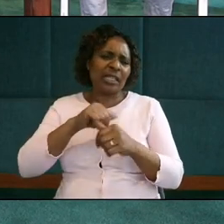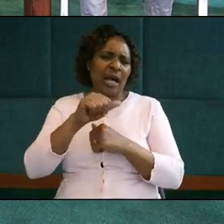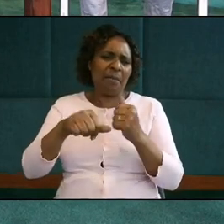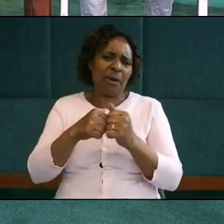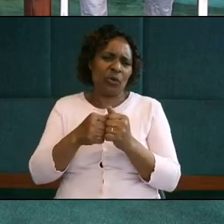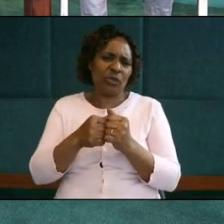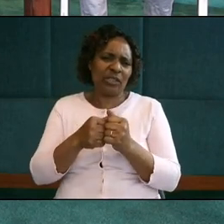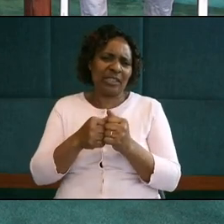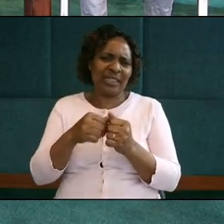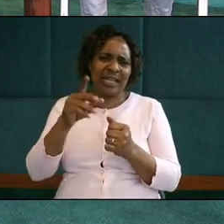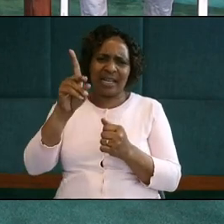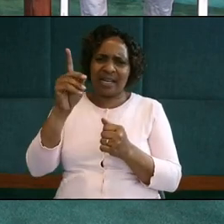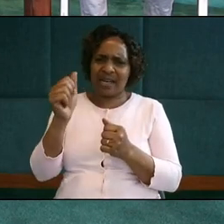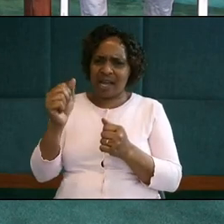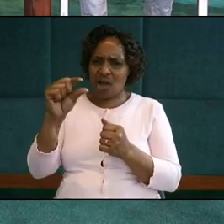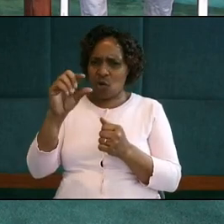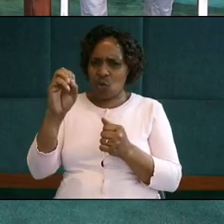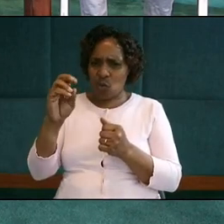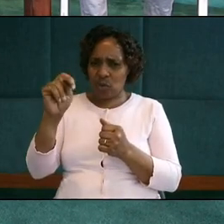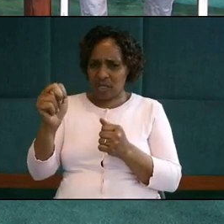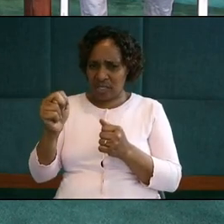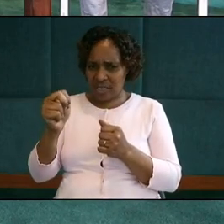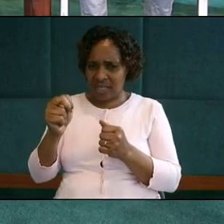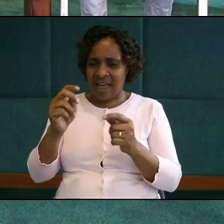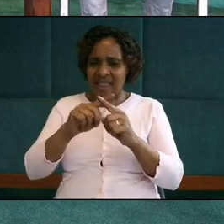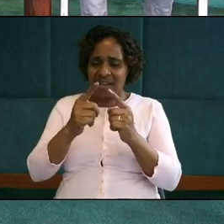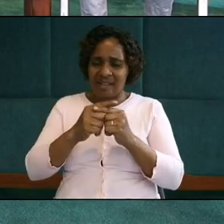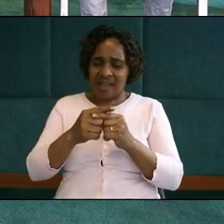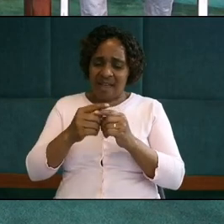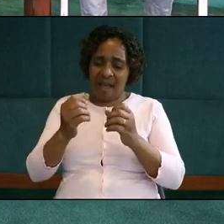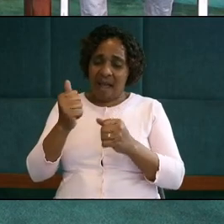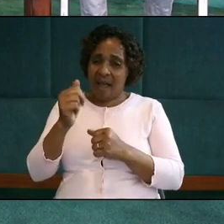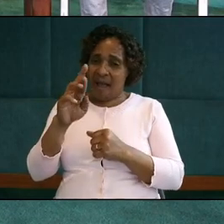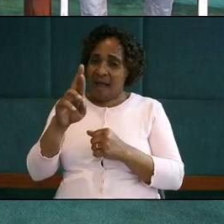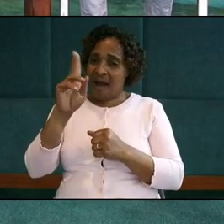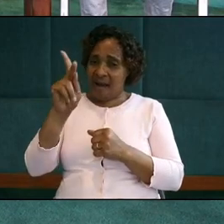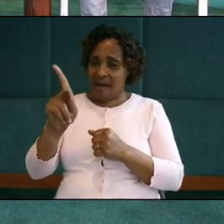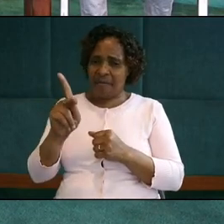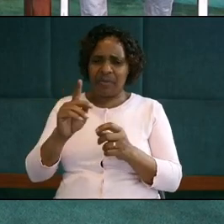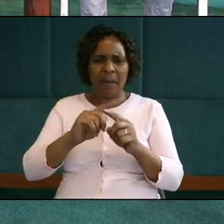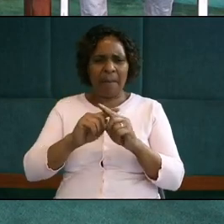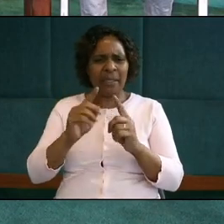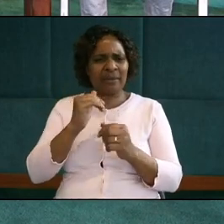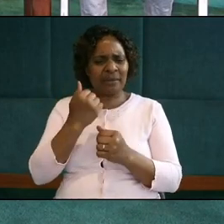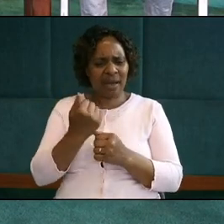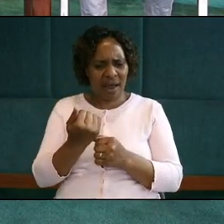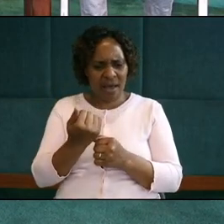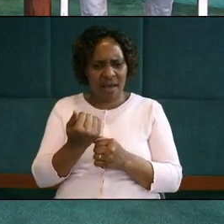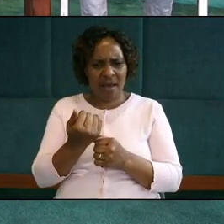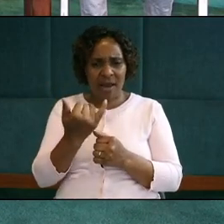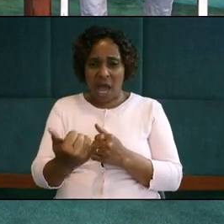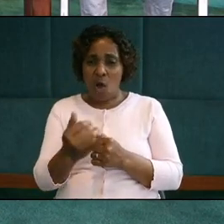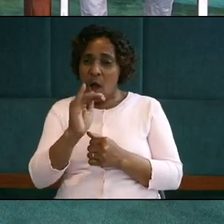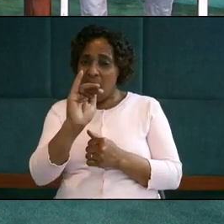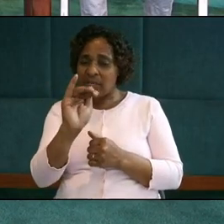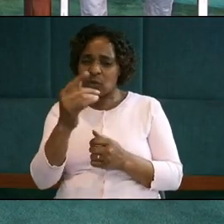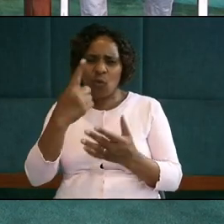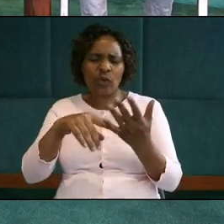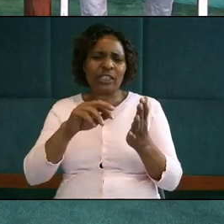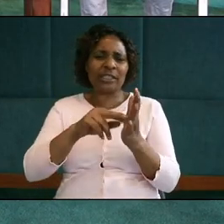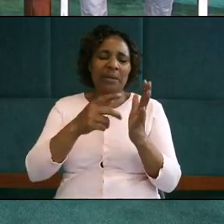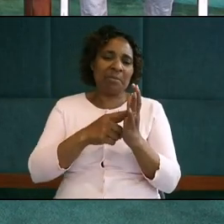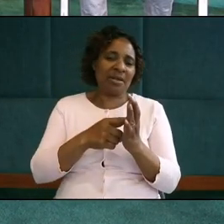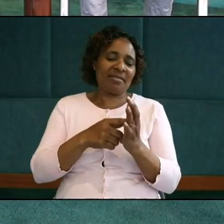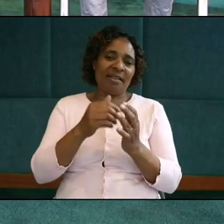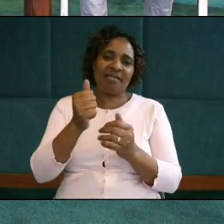the god Dagon and the Ark of the Covenant. And I just wanted to ask you, what is the significance? What's the meaning? Now that, you know, you told